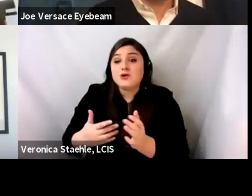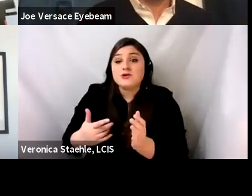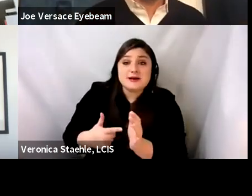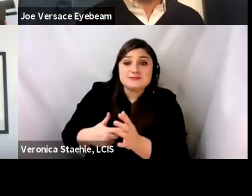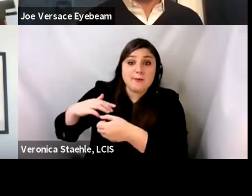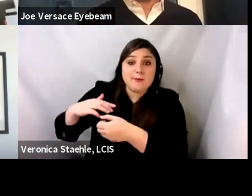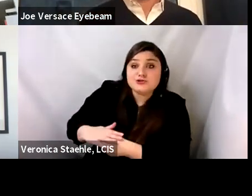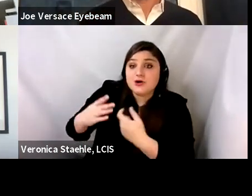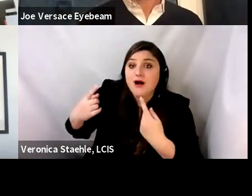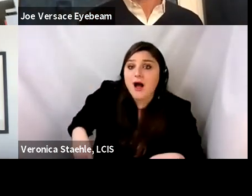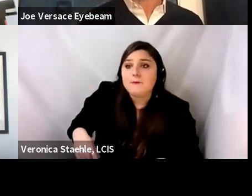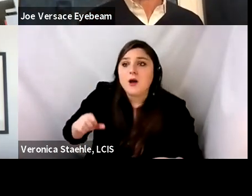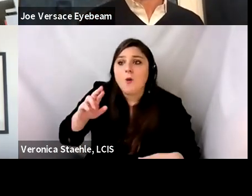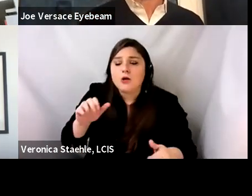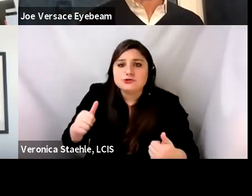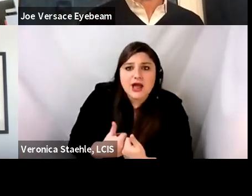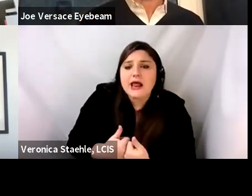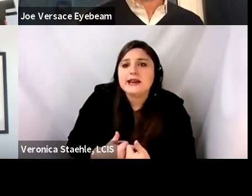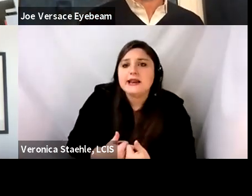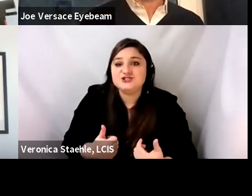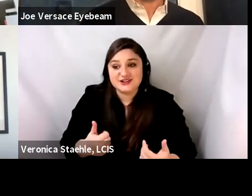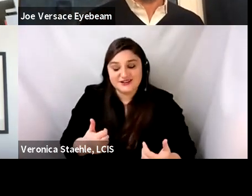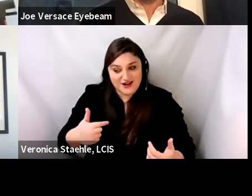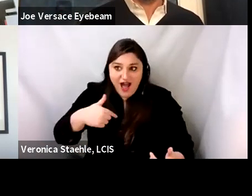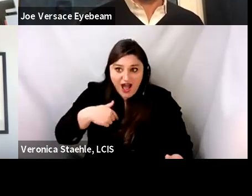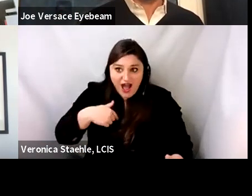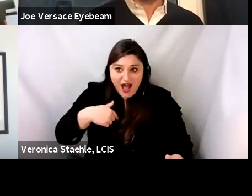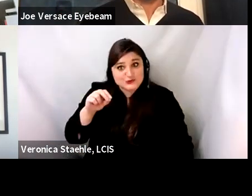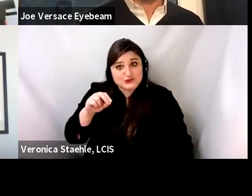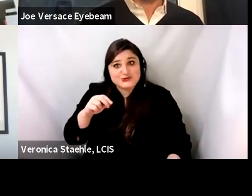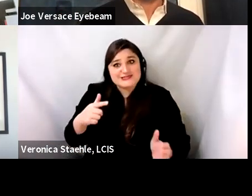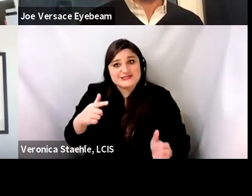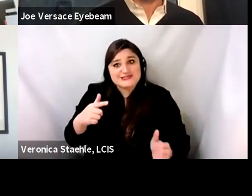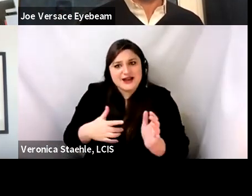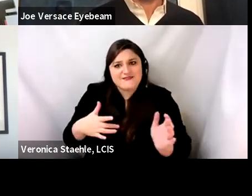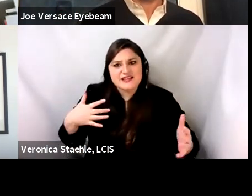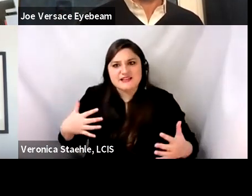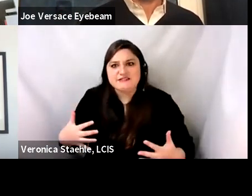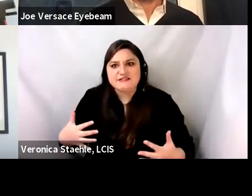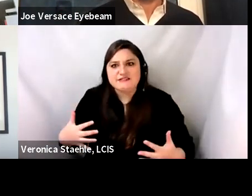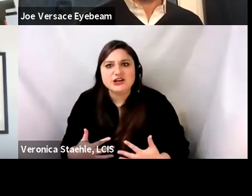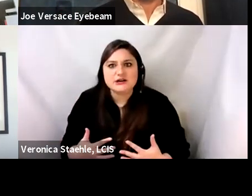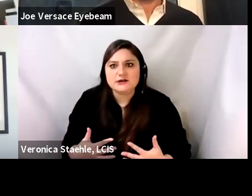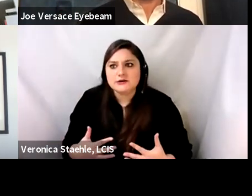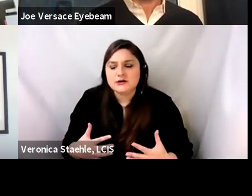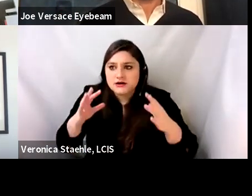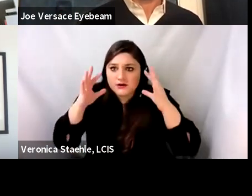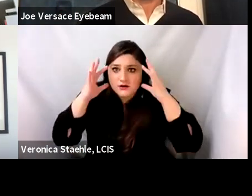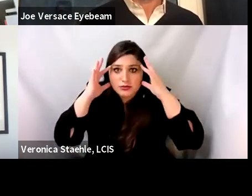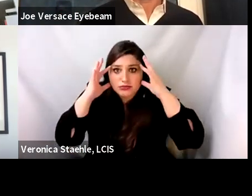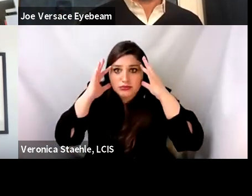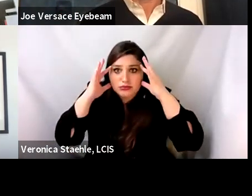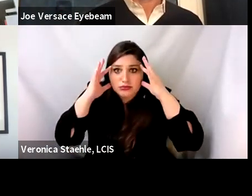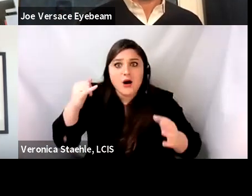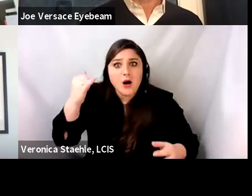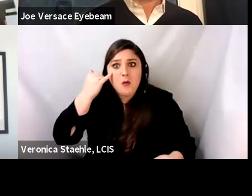the organization and my fear of the, you know, of presiding over the demise of an